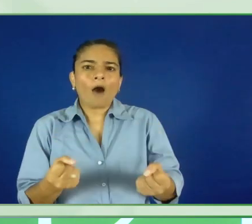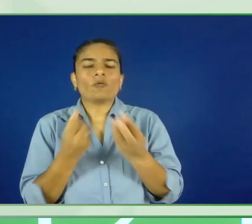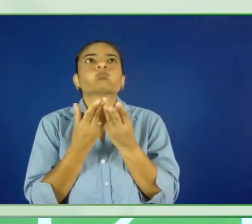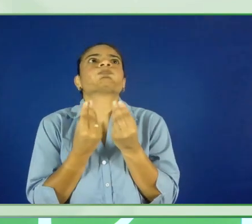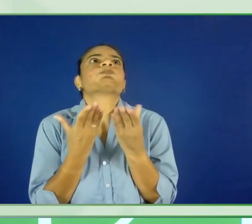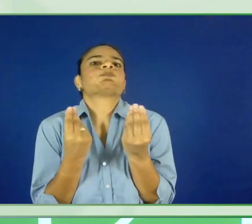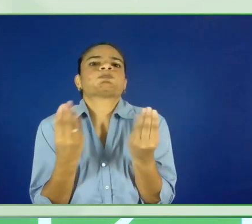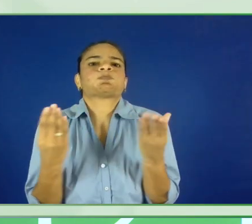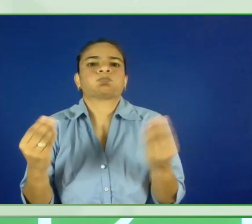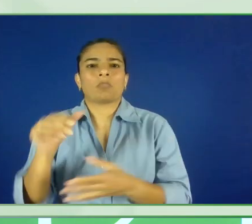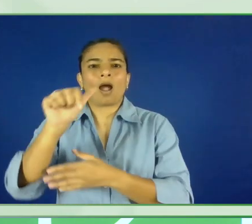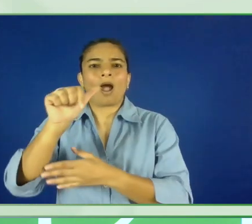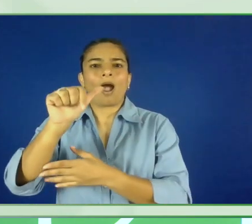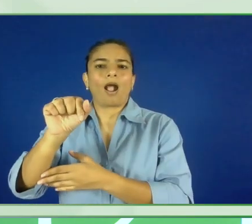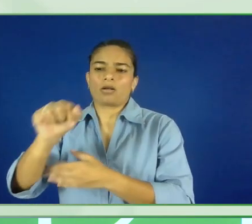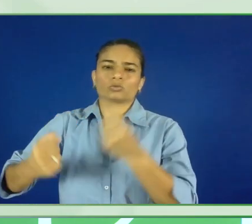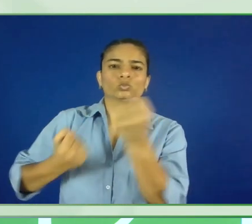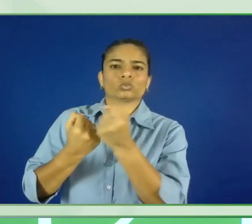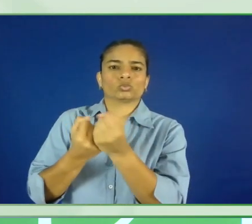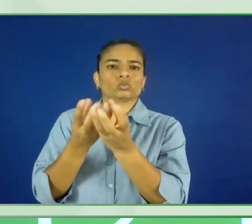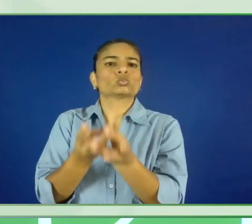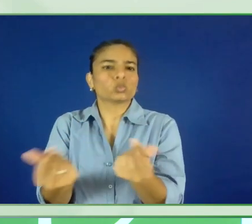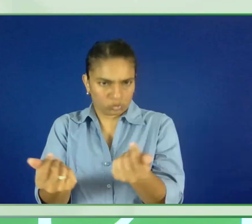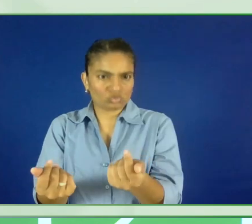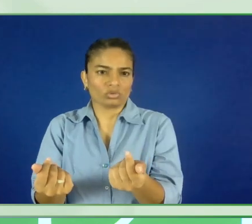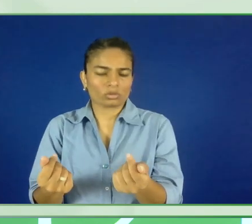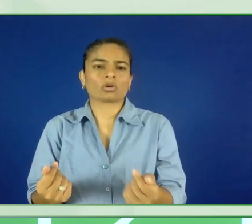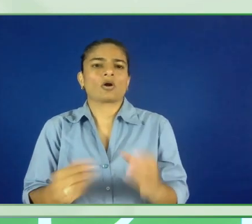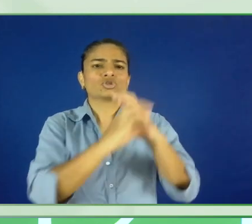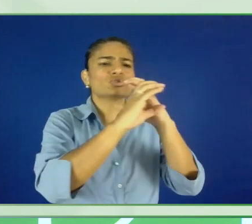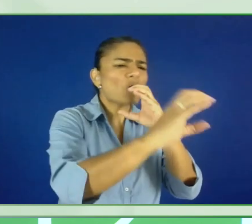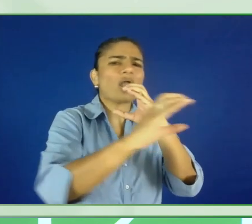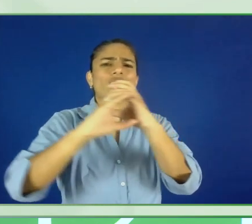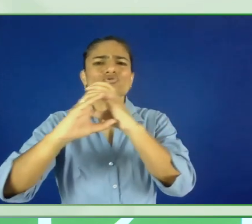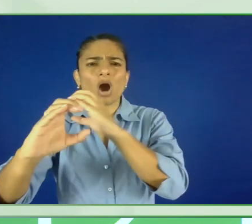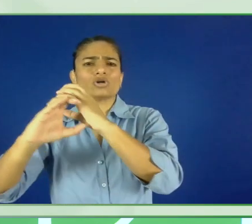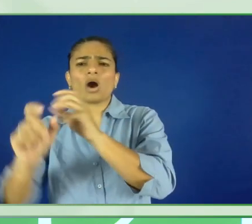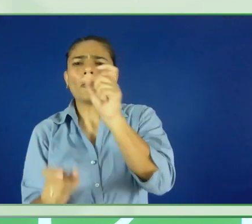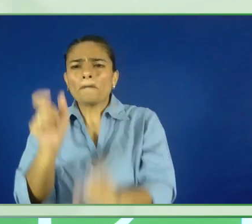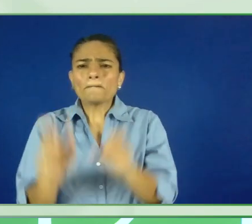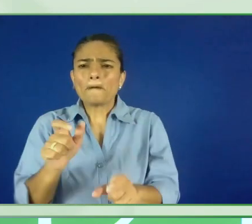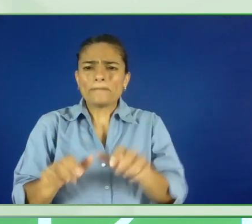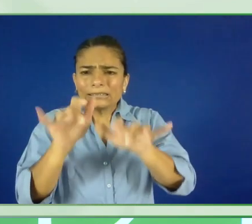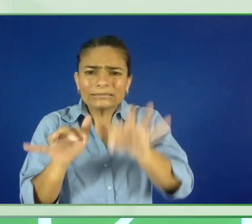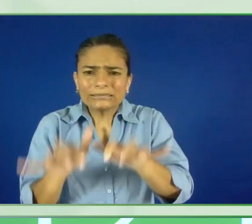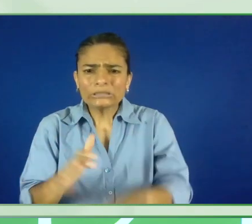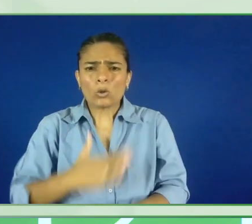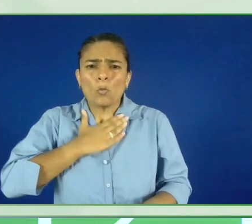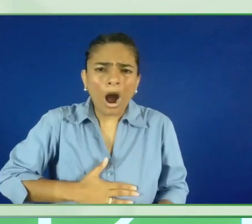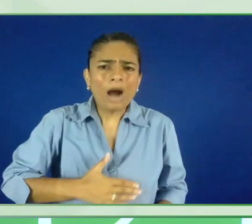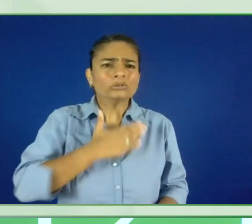people continuously search for something, and specifically the answer of specific